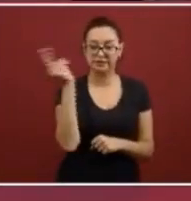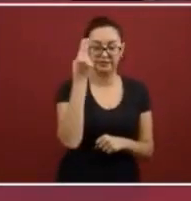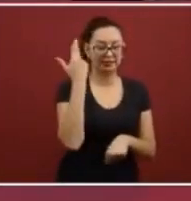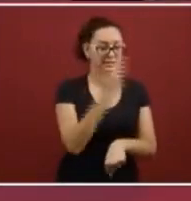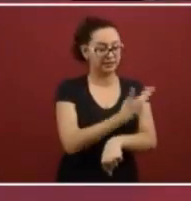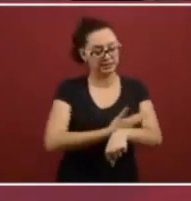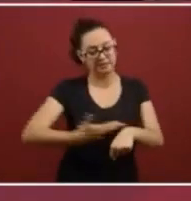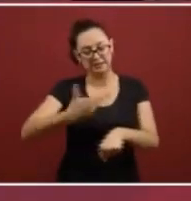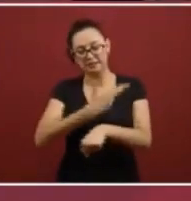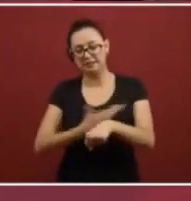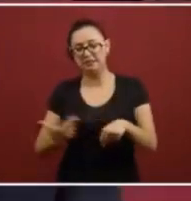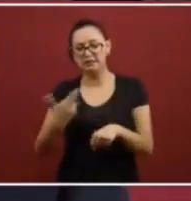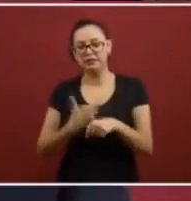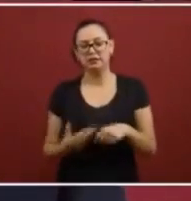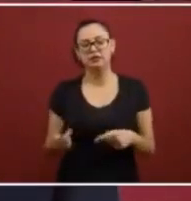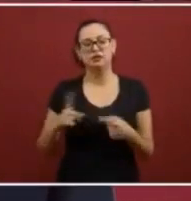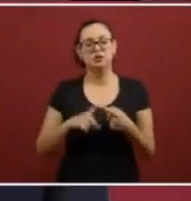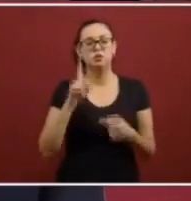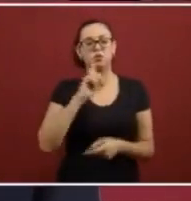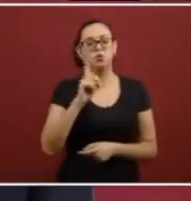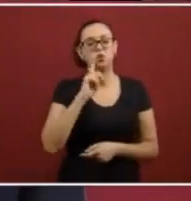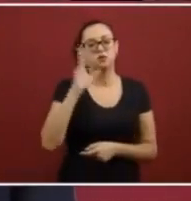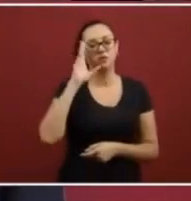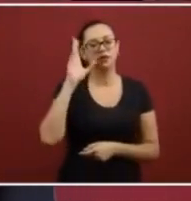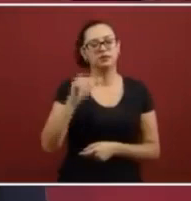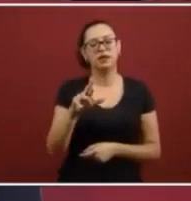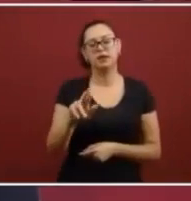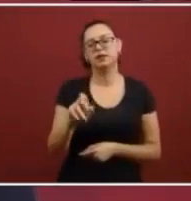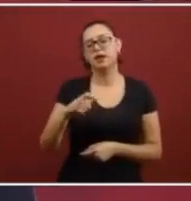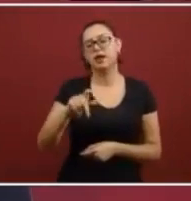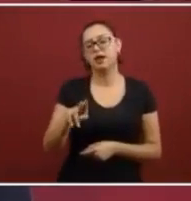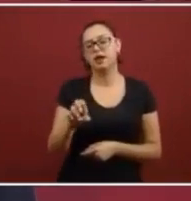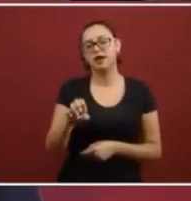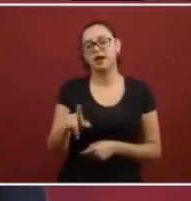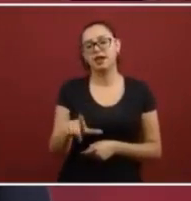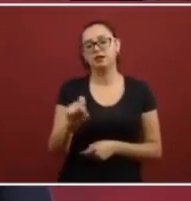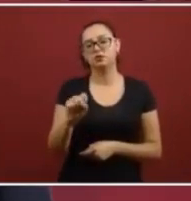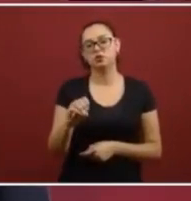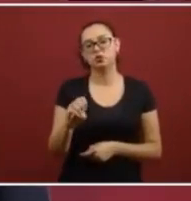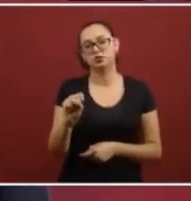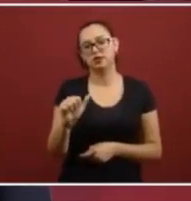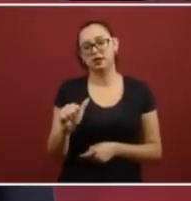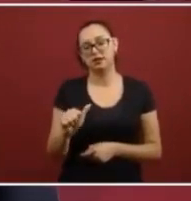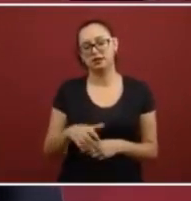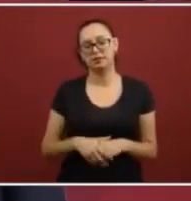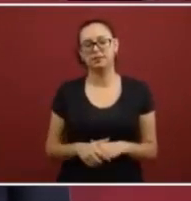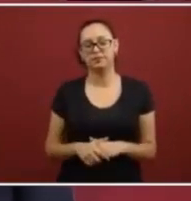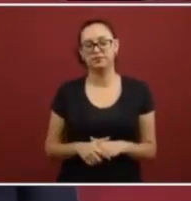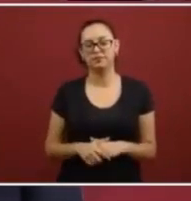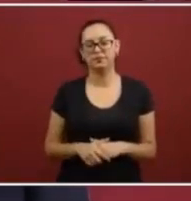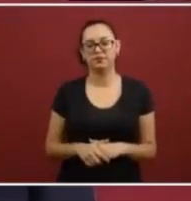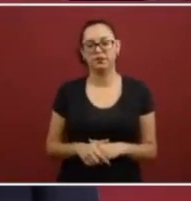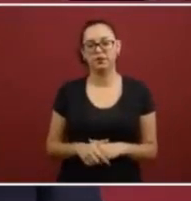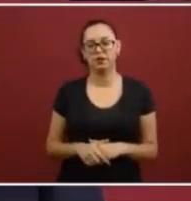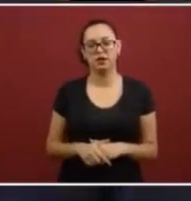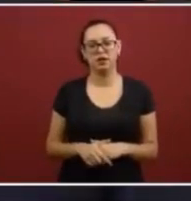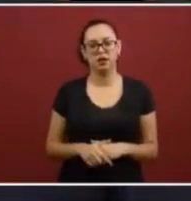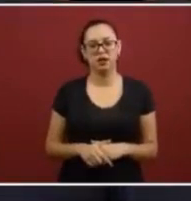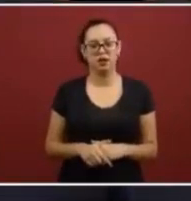la universities. maestra Raquel Sosa. And Raquel Sosa is the Y- teacher that's going to be handling it. La maestra Raquel